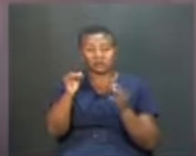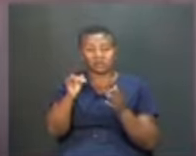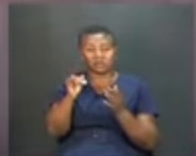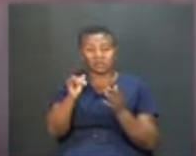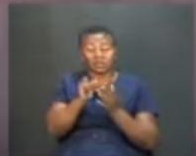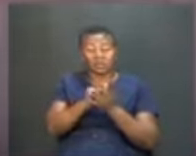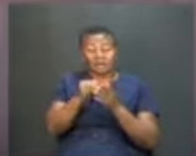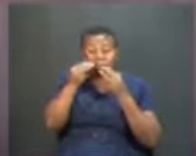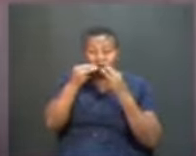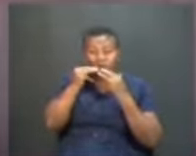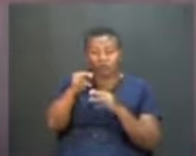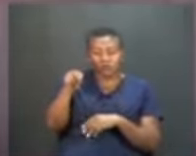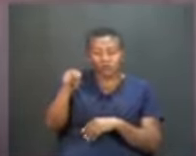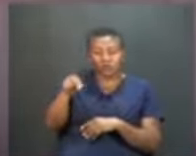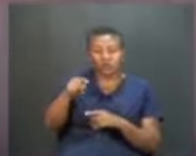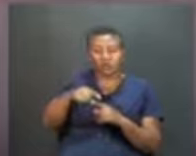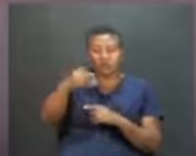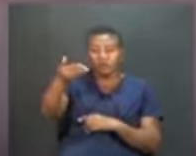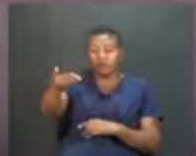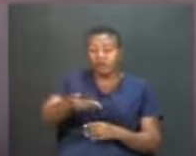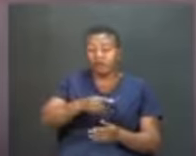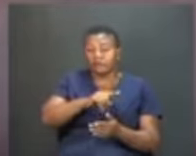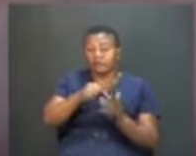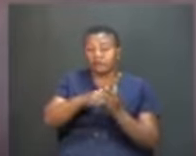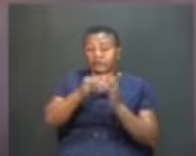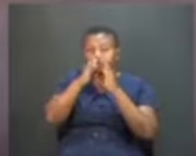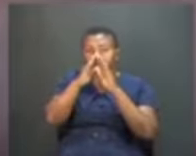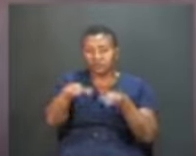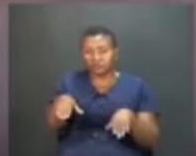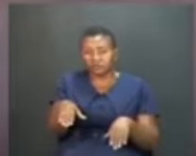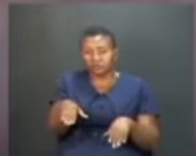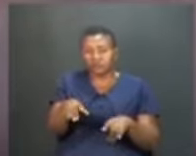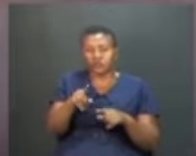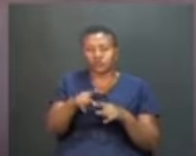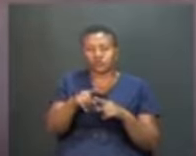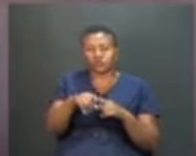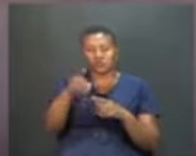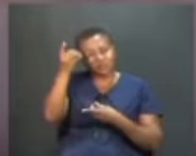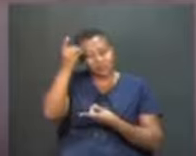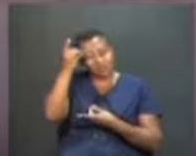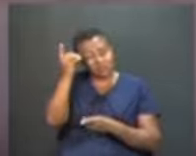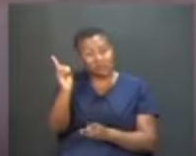seeks to invite this House to determine